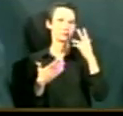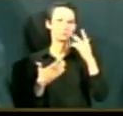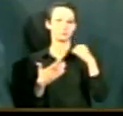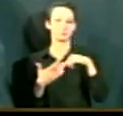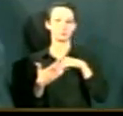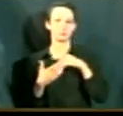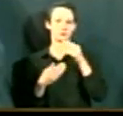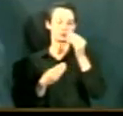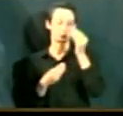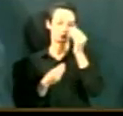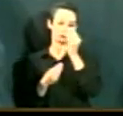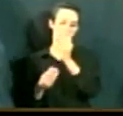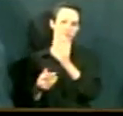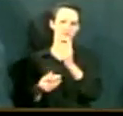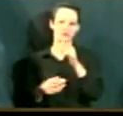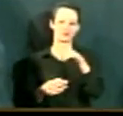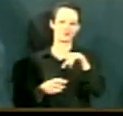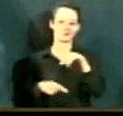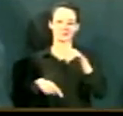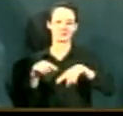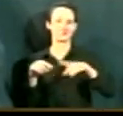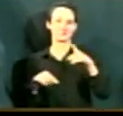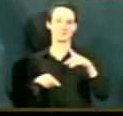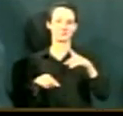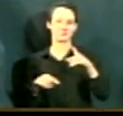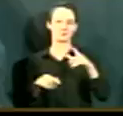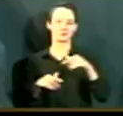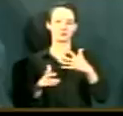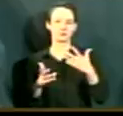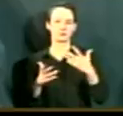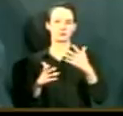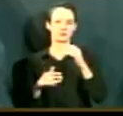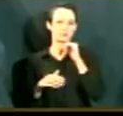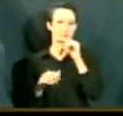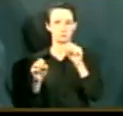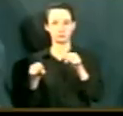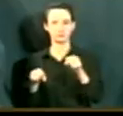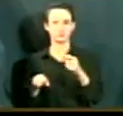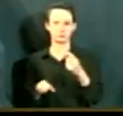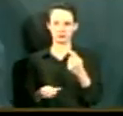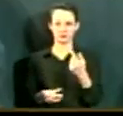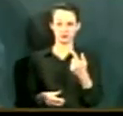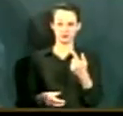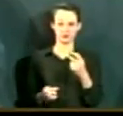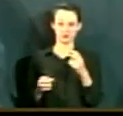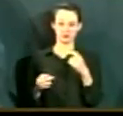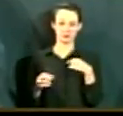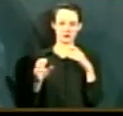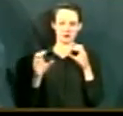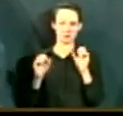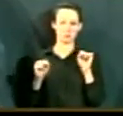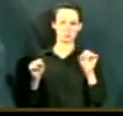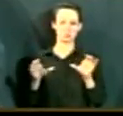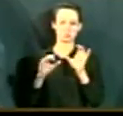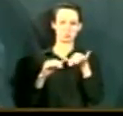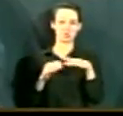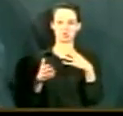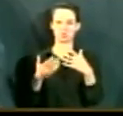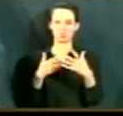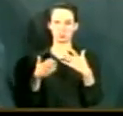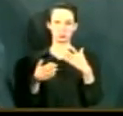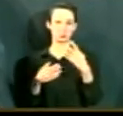would tell them that they couldn't. Yeah. I mean, couldn't I do that anyway? Couldn't I just call up